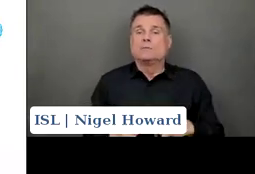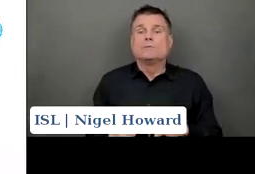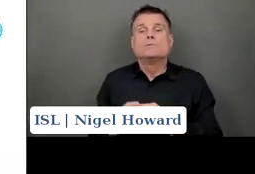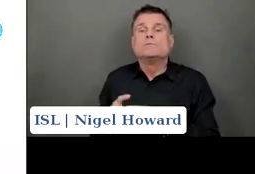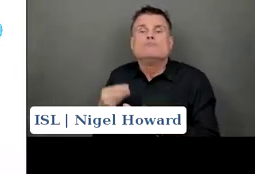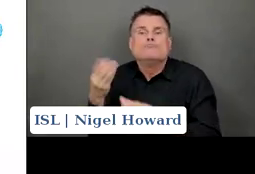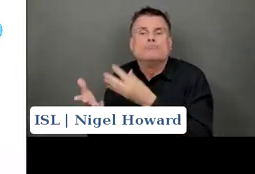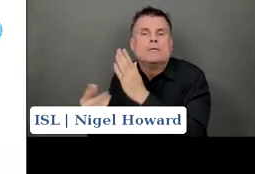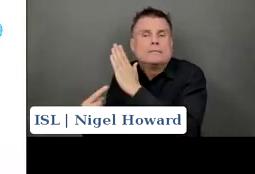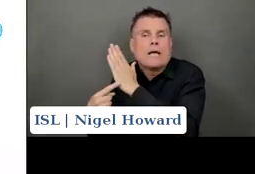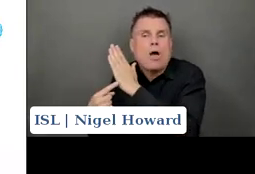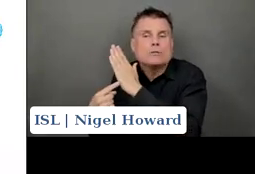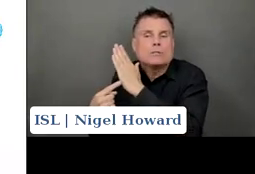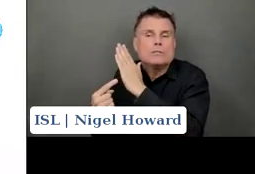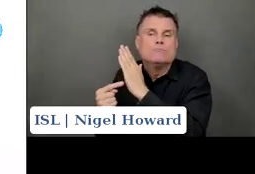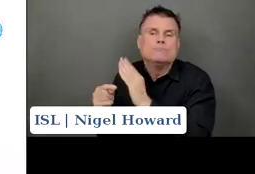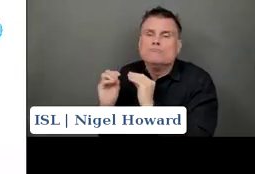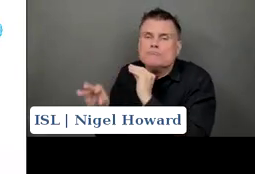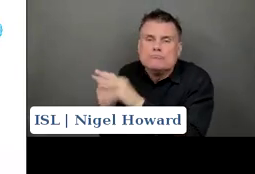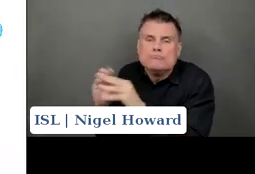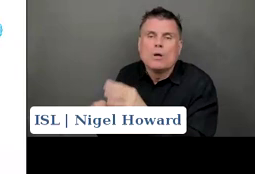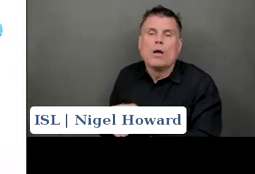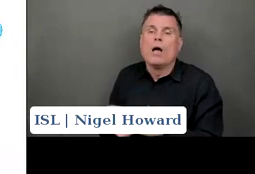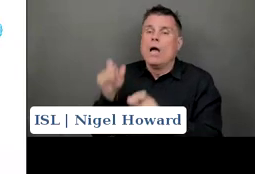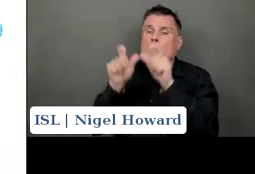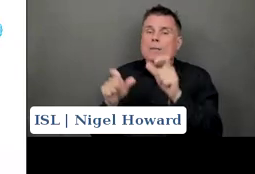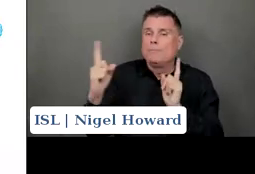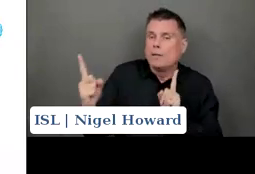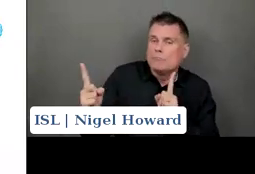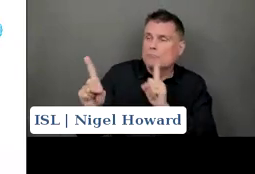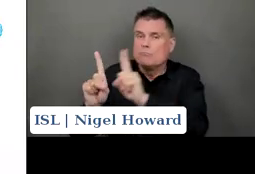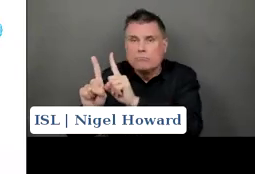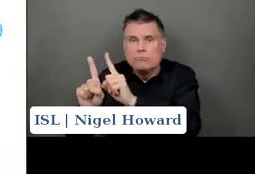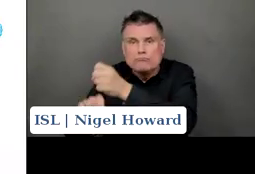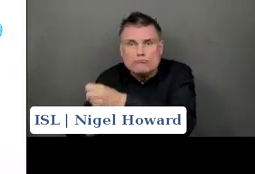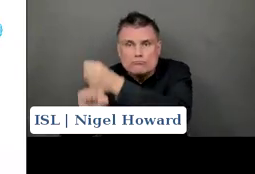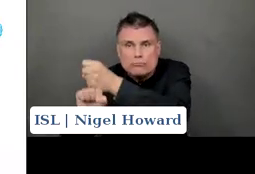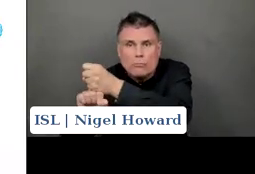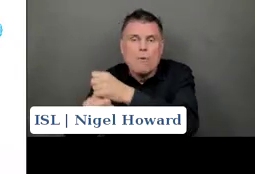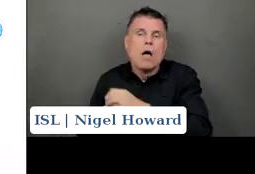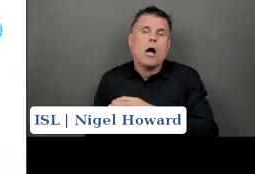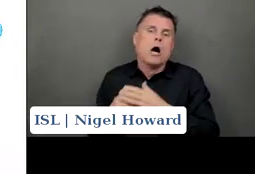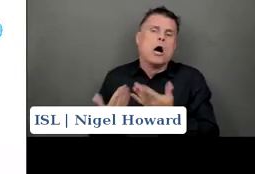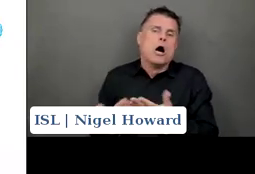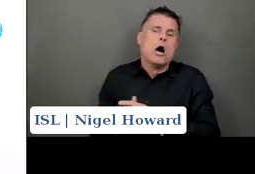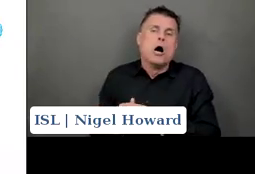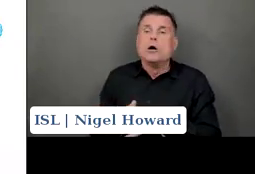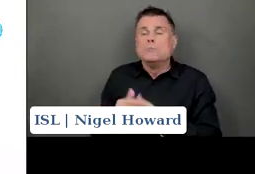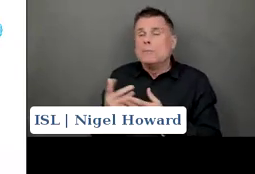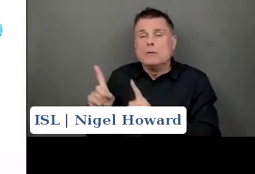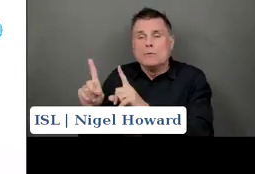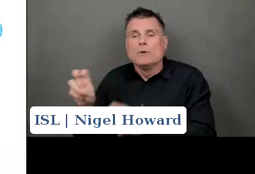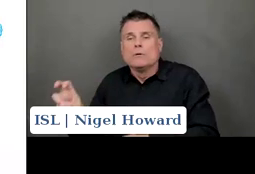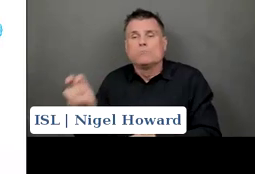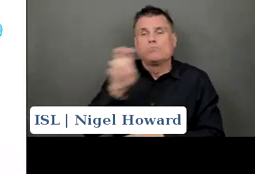personal assistance, and other forms of infrastructure, for example, point-to-point transport. The reason why we say this at the outset is